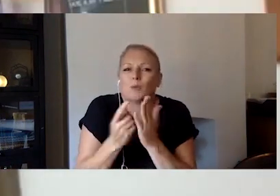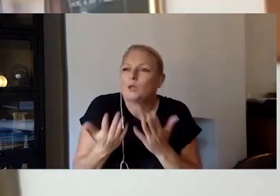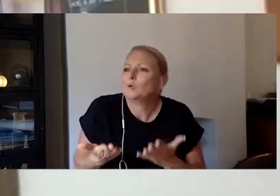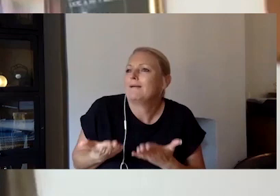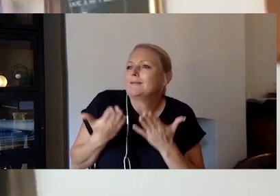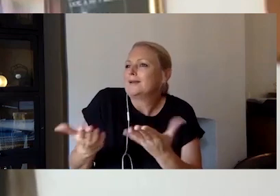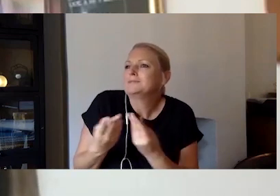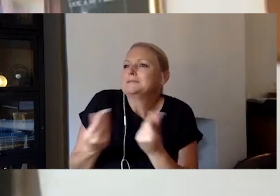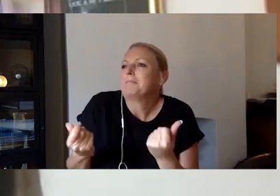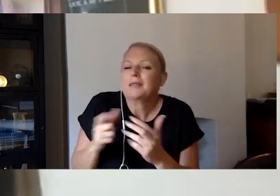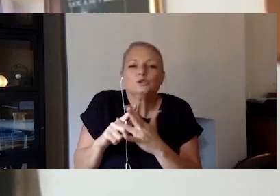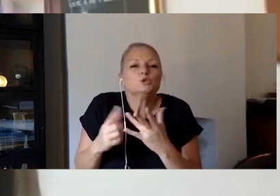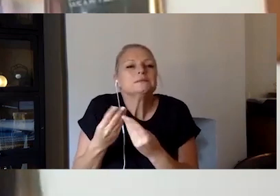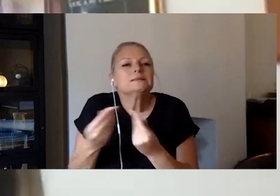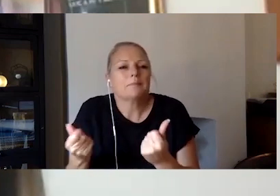of,